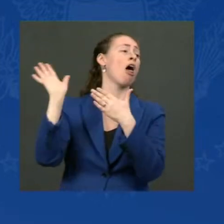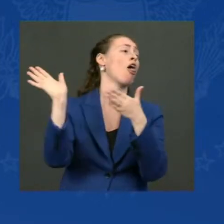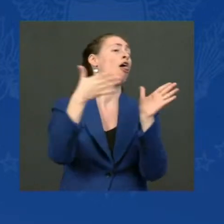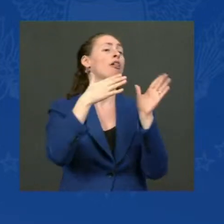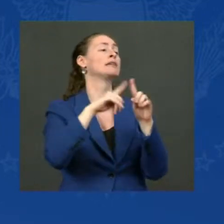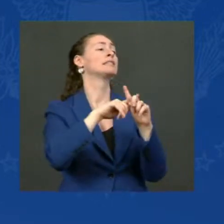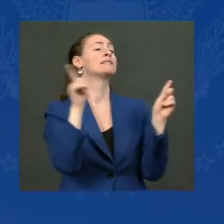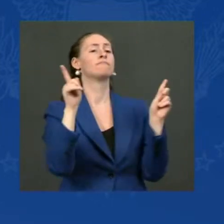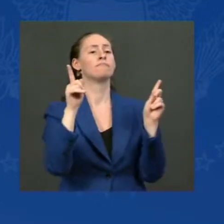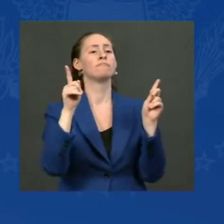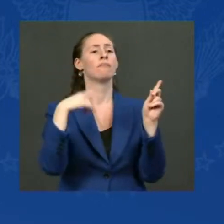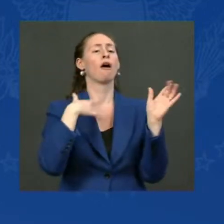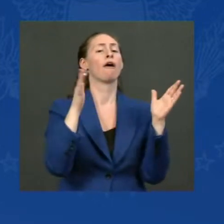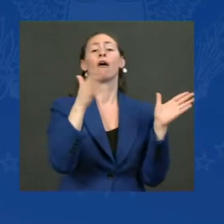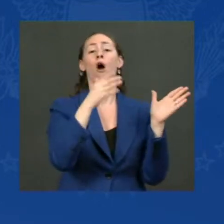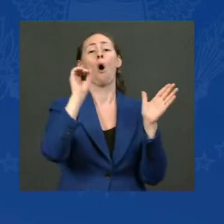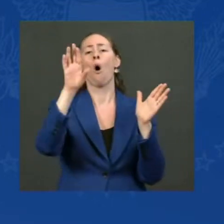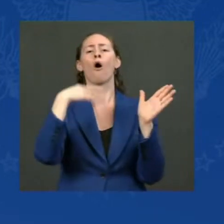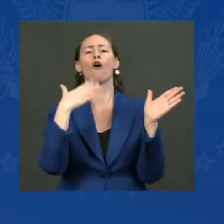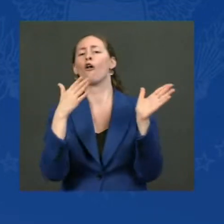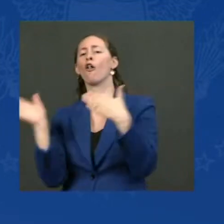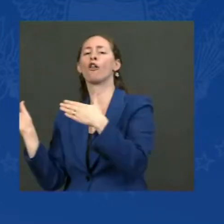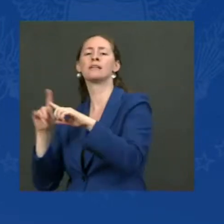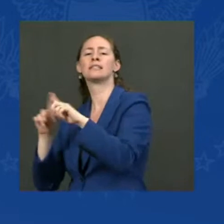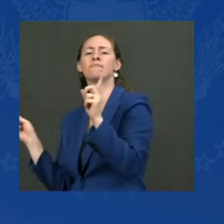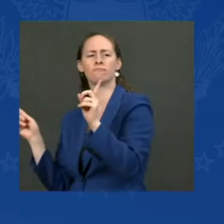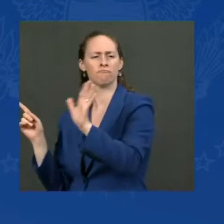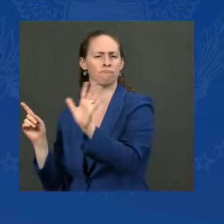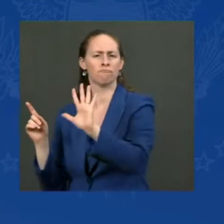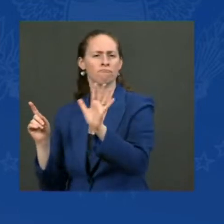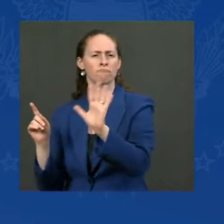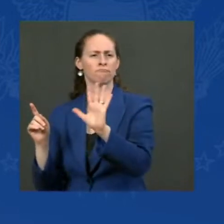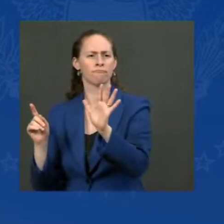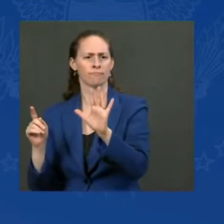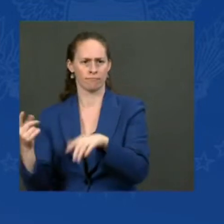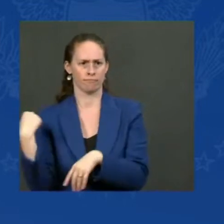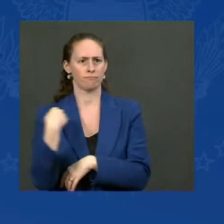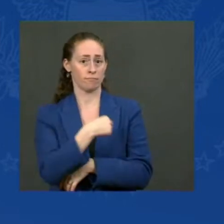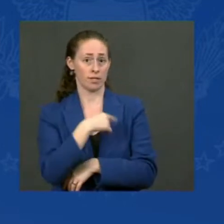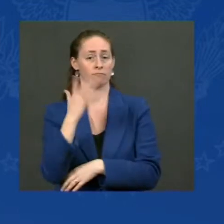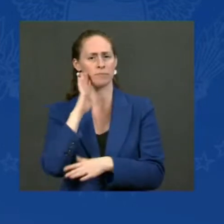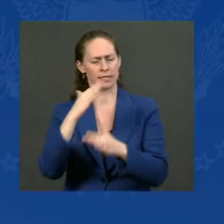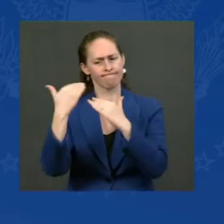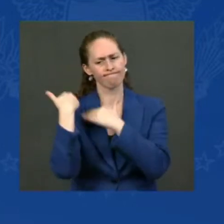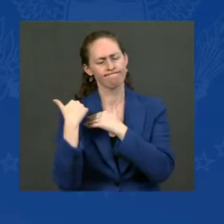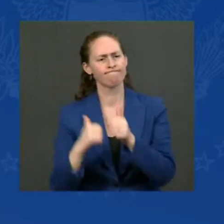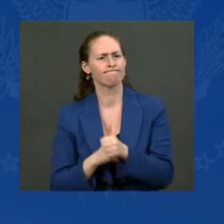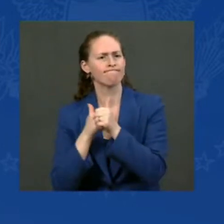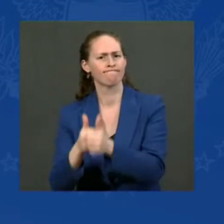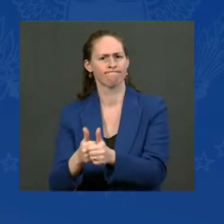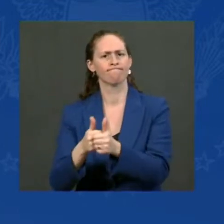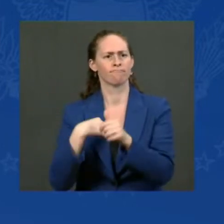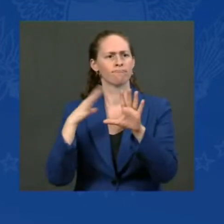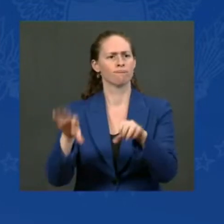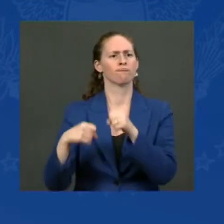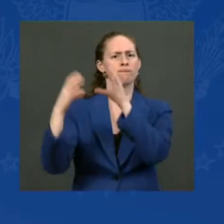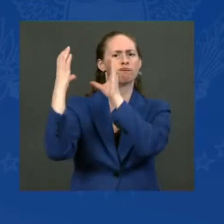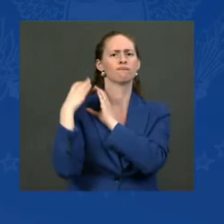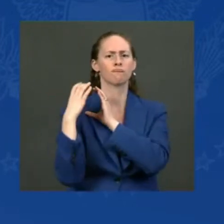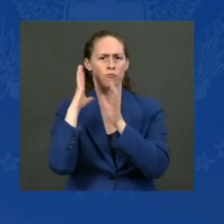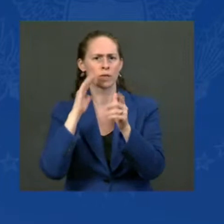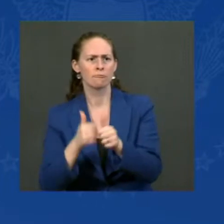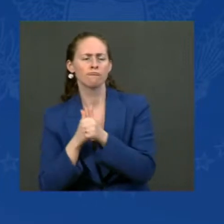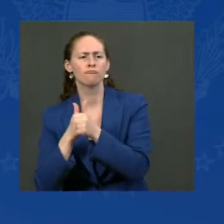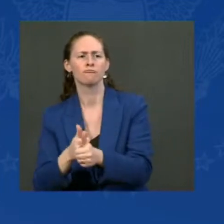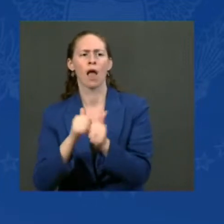misinterpreted. The United States will do our part, but will be more successful and more impactful